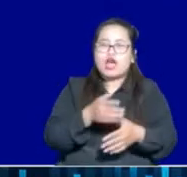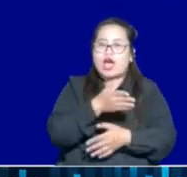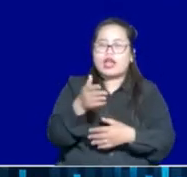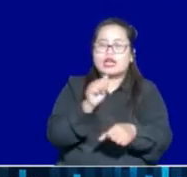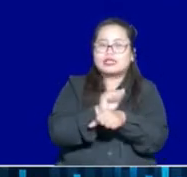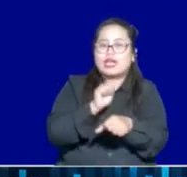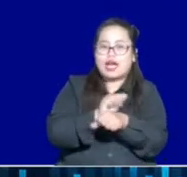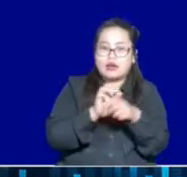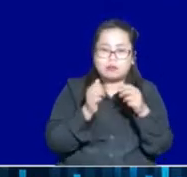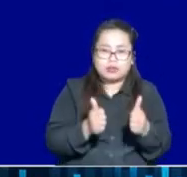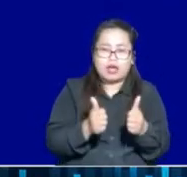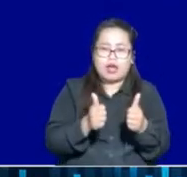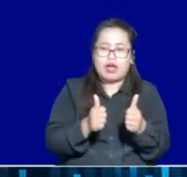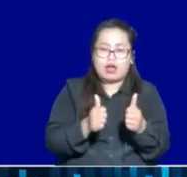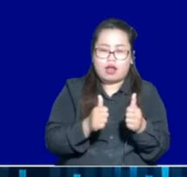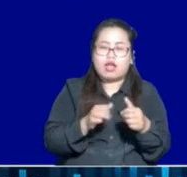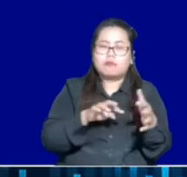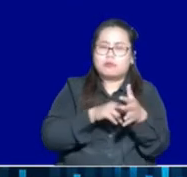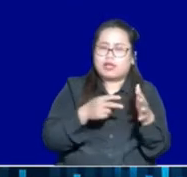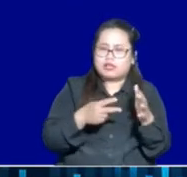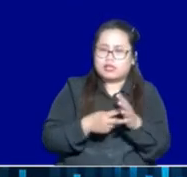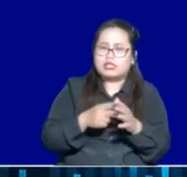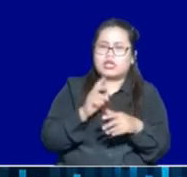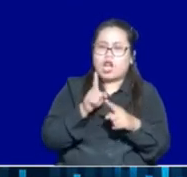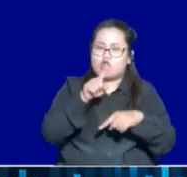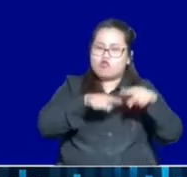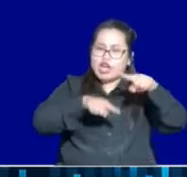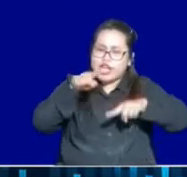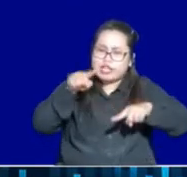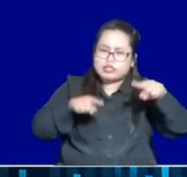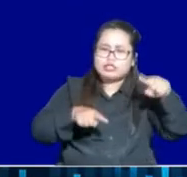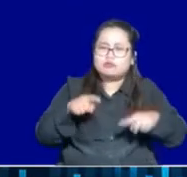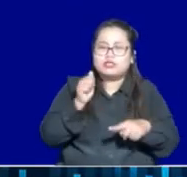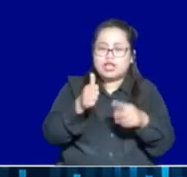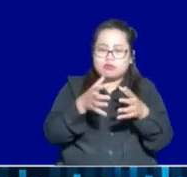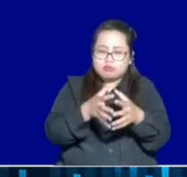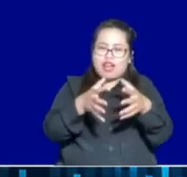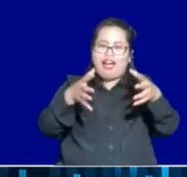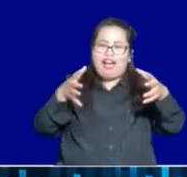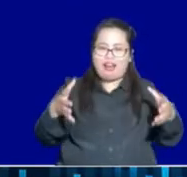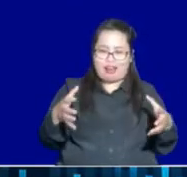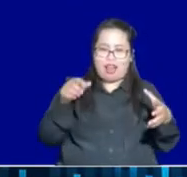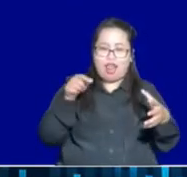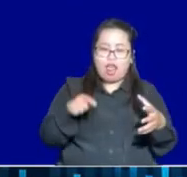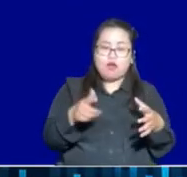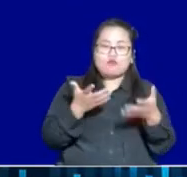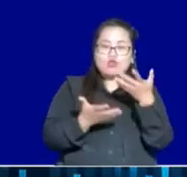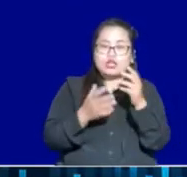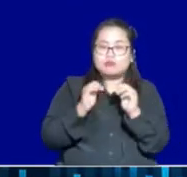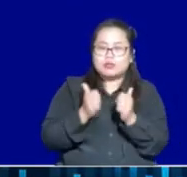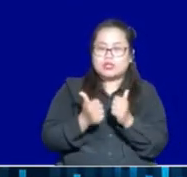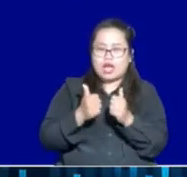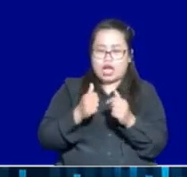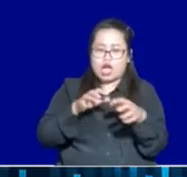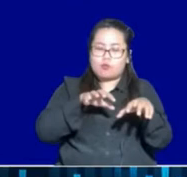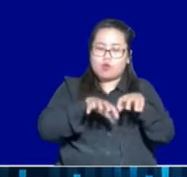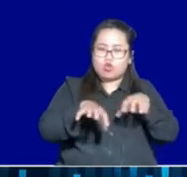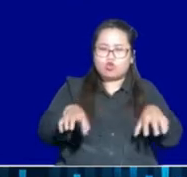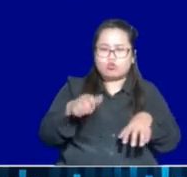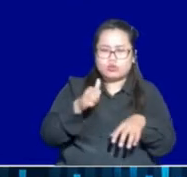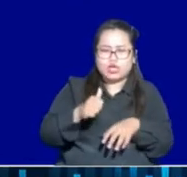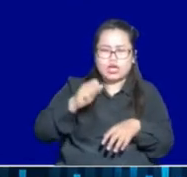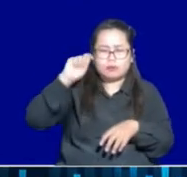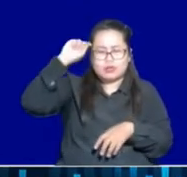the variety of products it can make, and the longer the words it can make, the more complex products it can make.